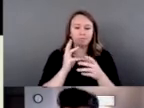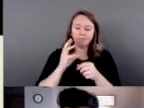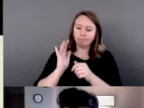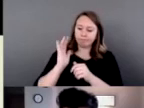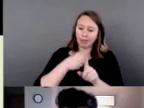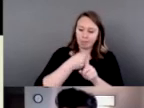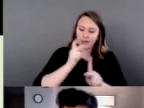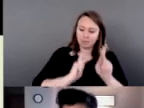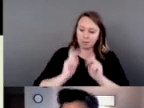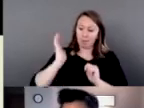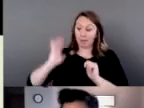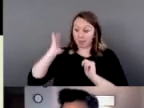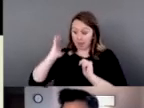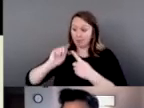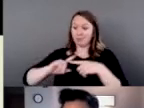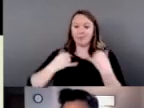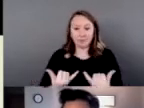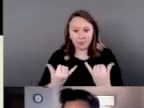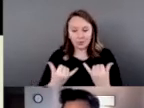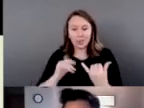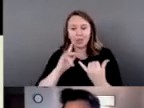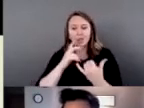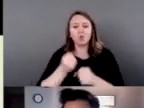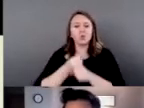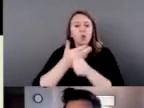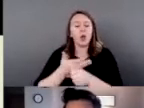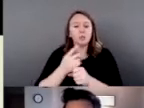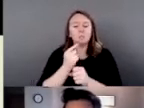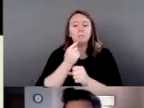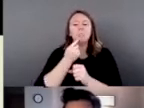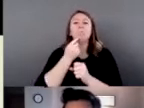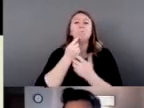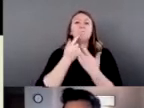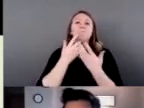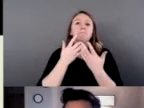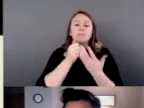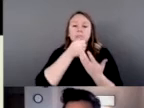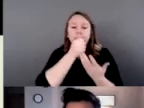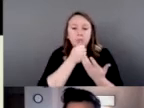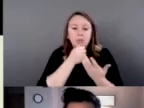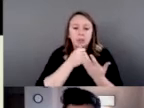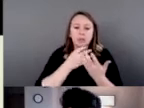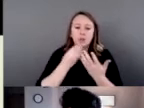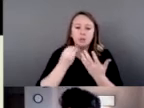of suffering and sadness, and this suffering and sadness can be seen